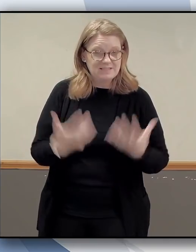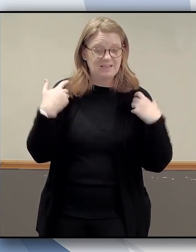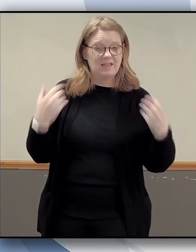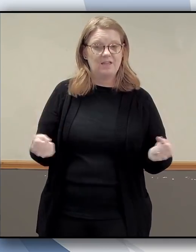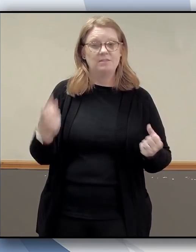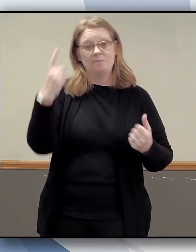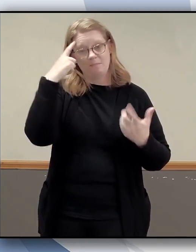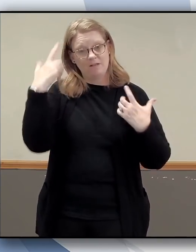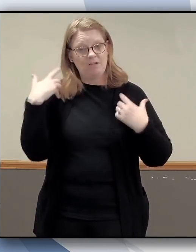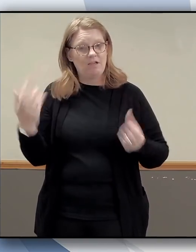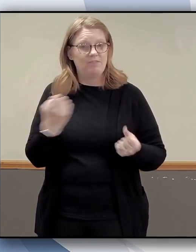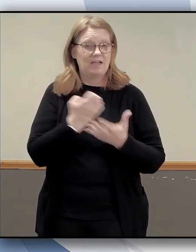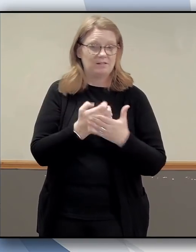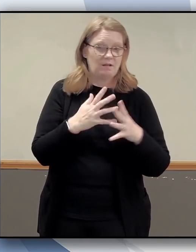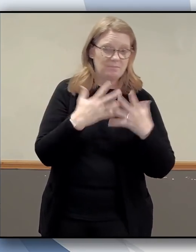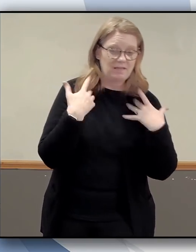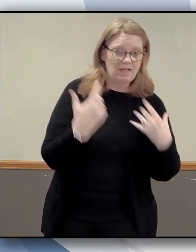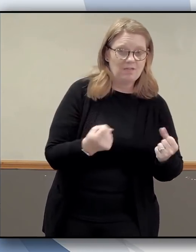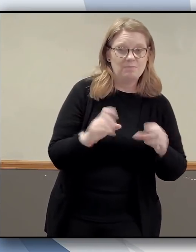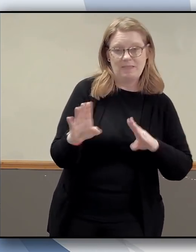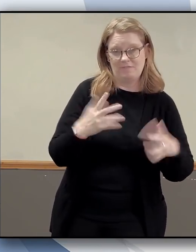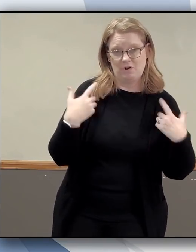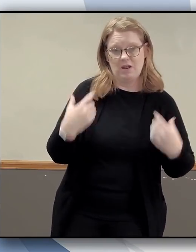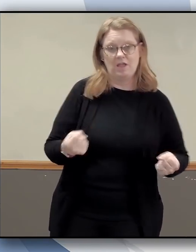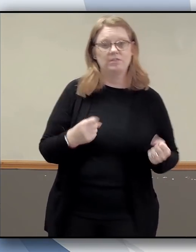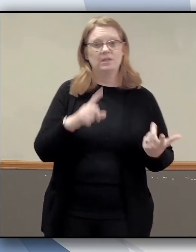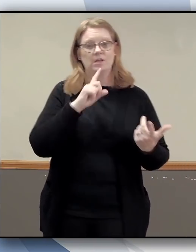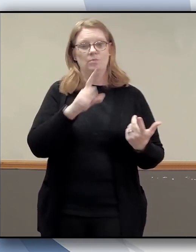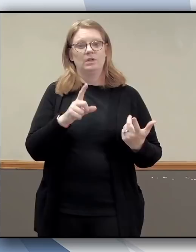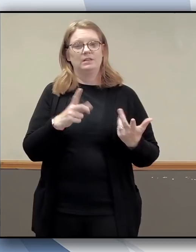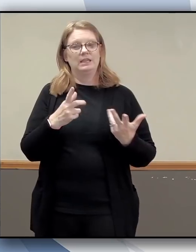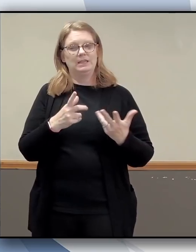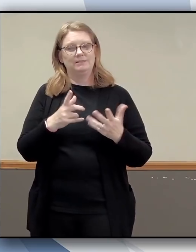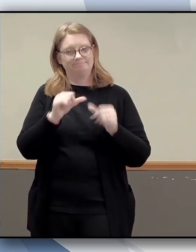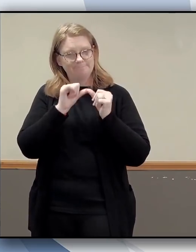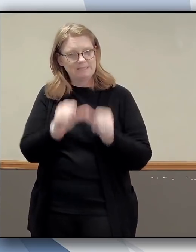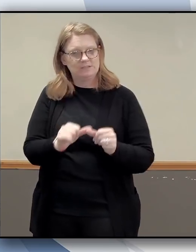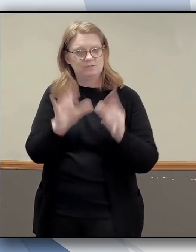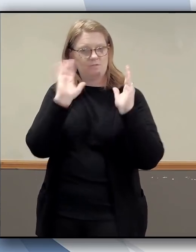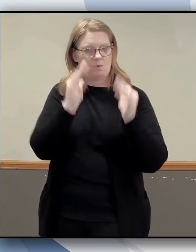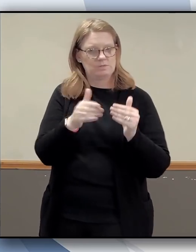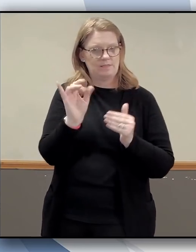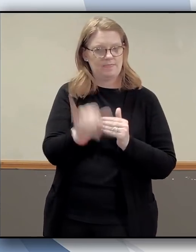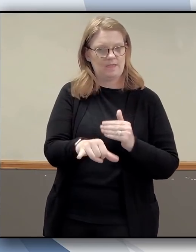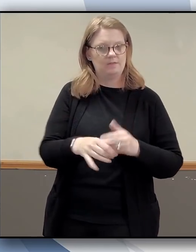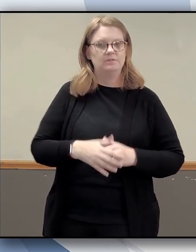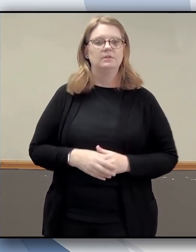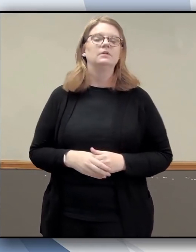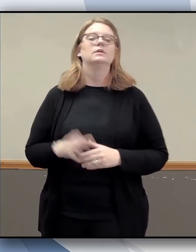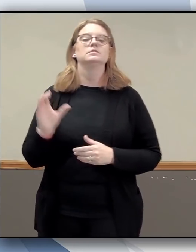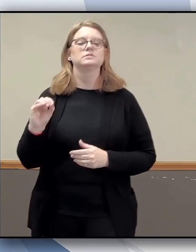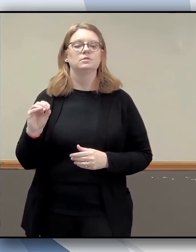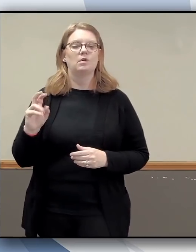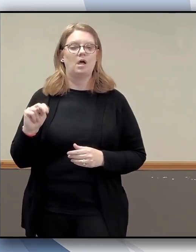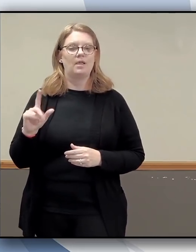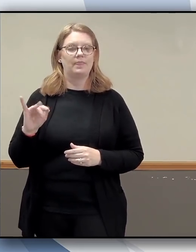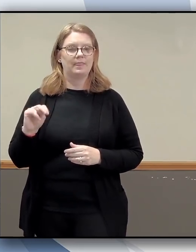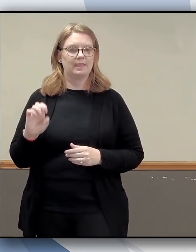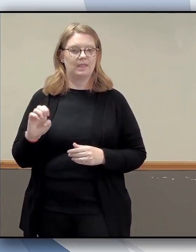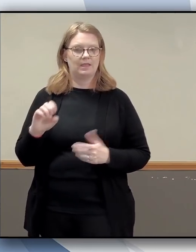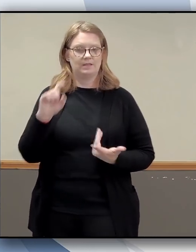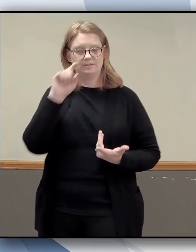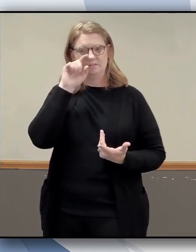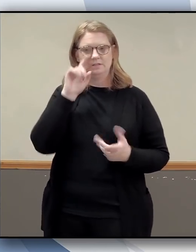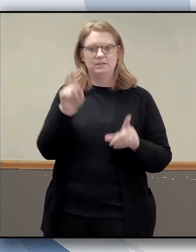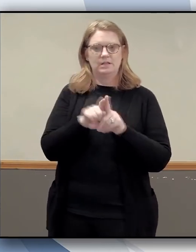economic health. We're going to keep trying to drive that path. Okay, I'm going to go online, and then I think I got to